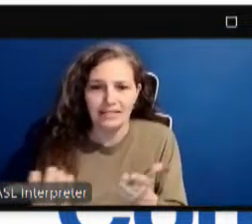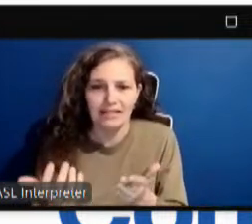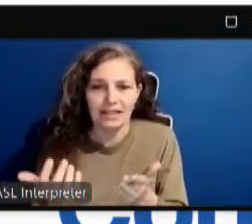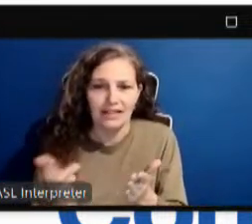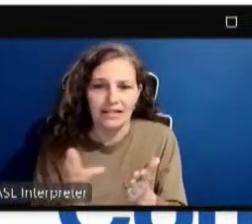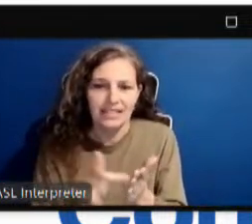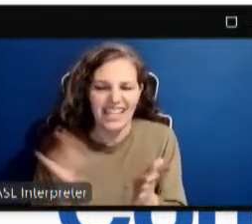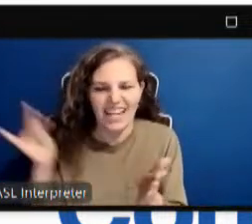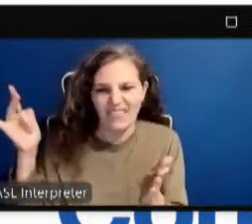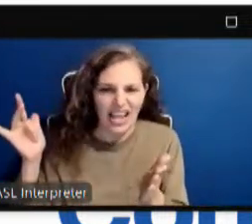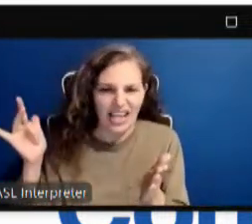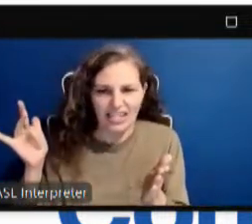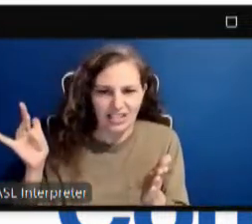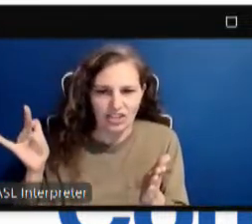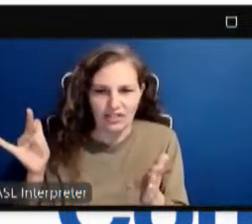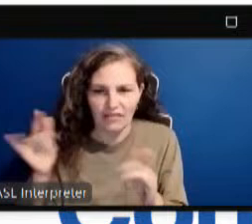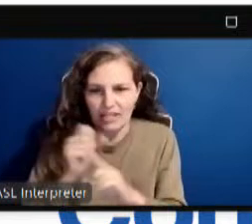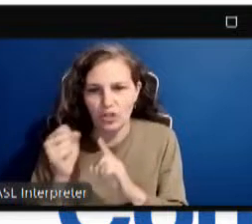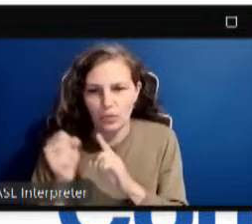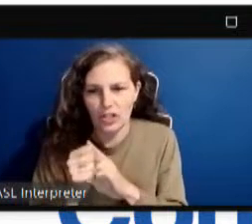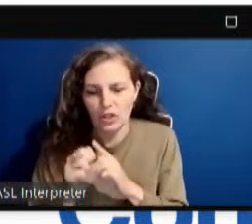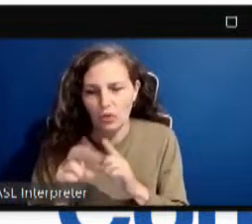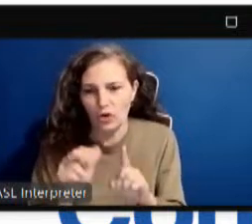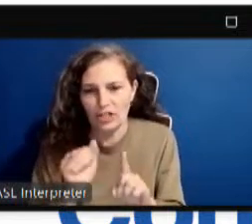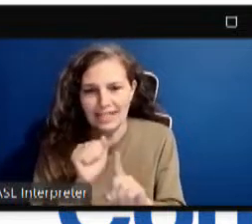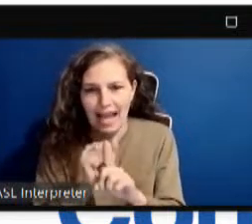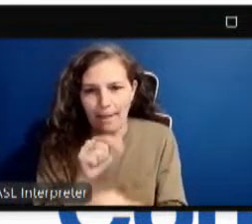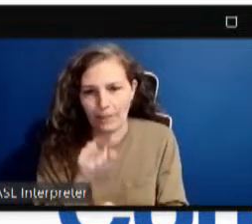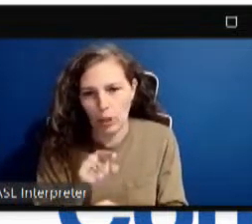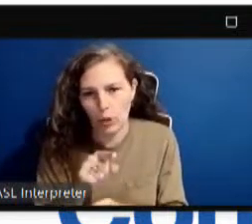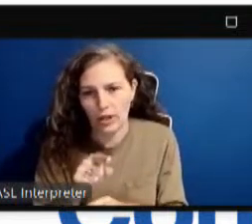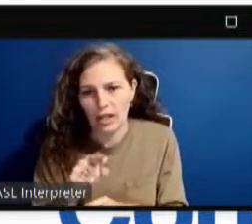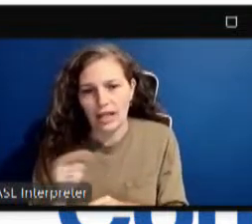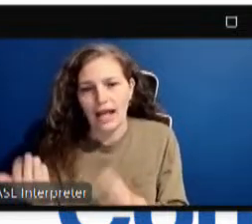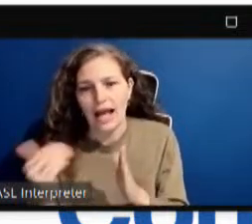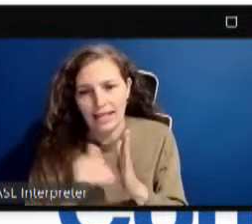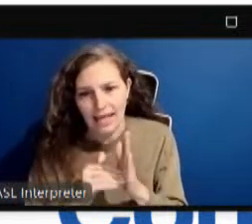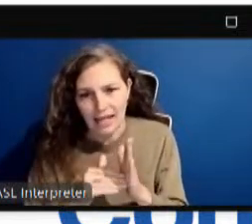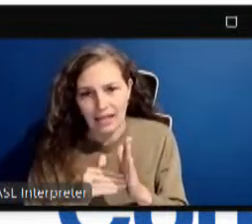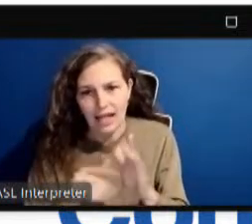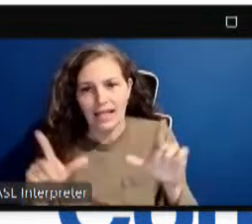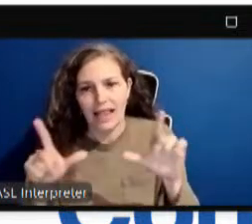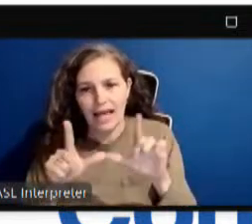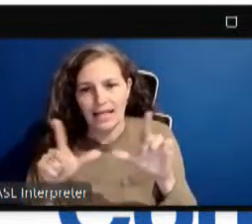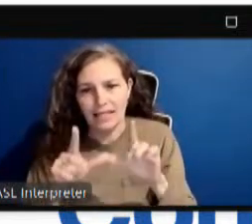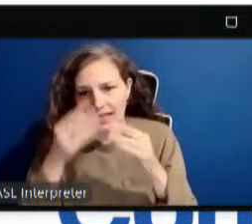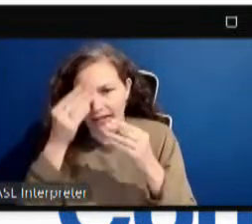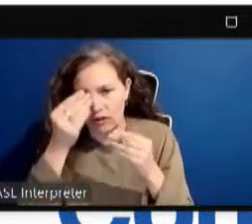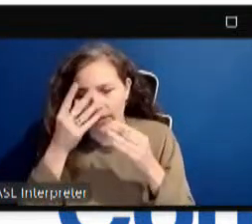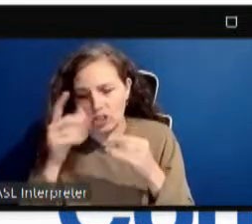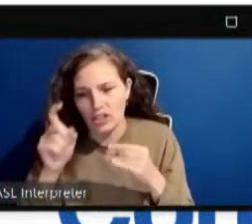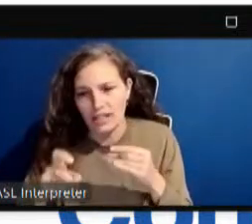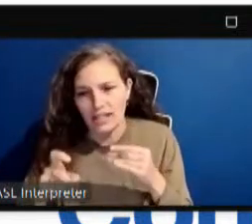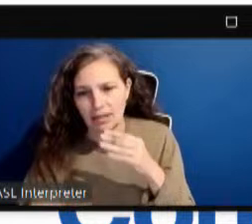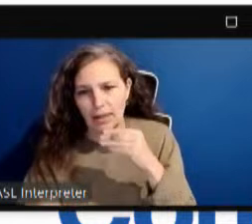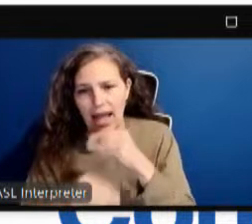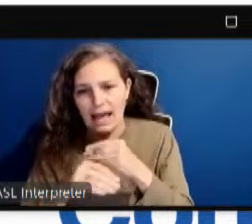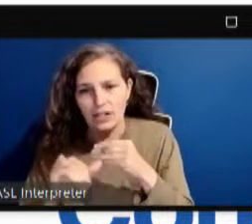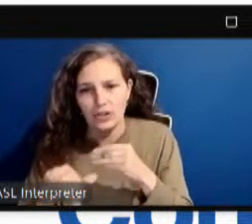trying to pull some scam. Again, their license information must be on business cards or any other marketing